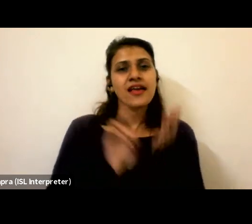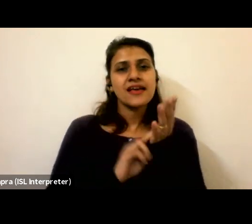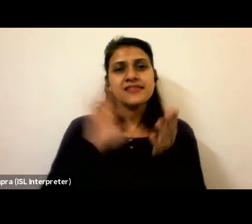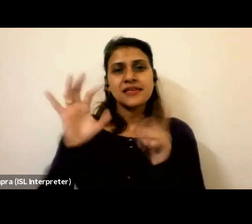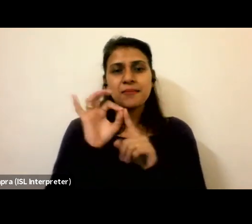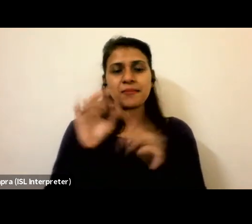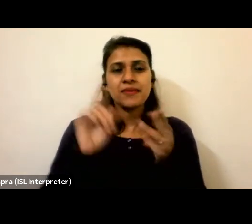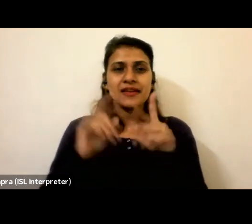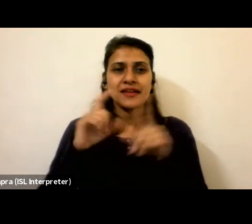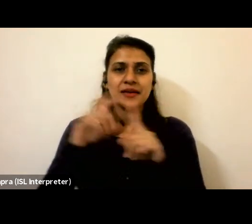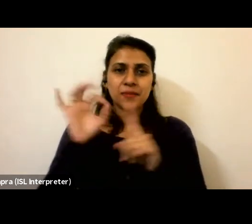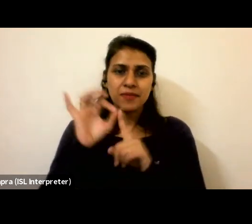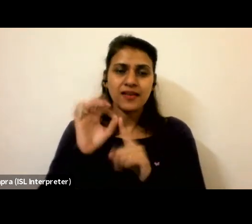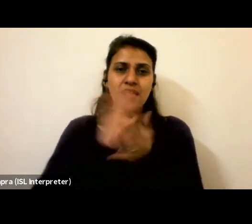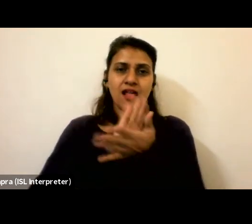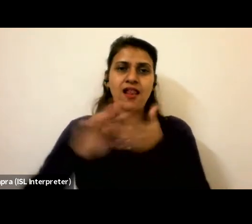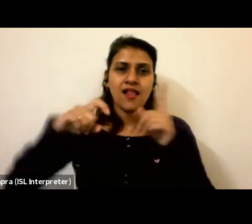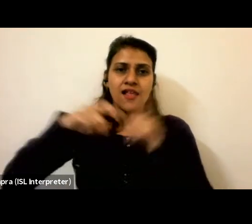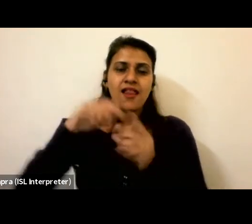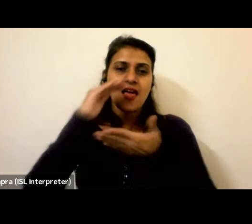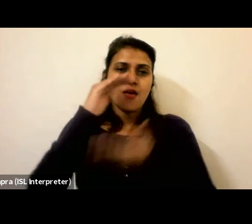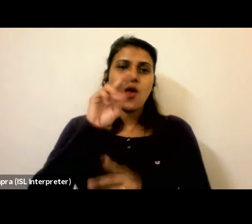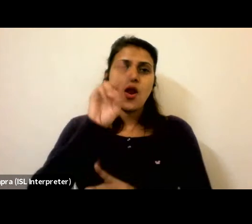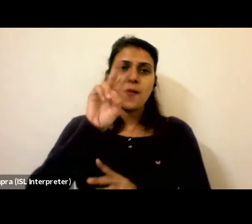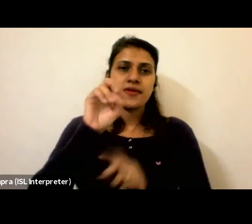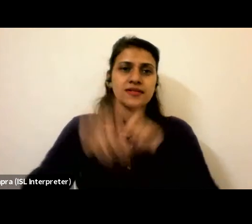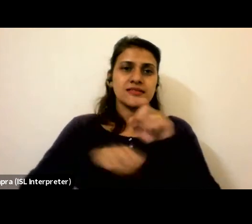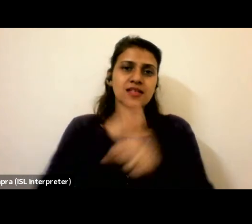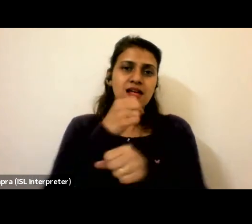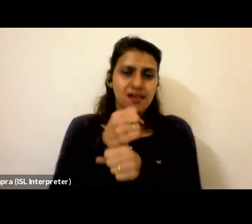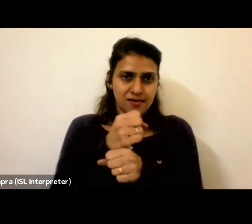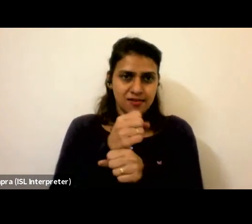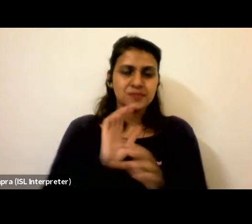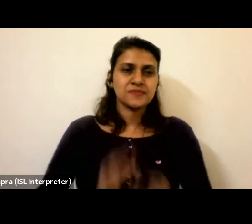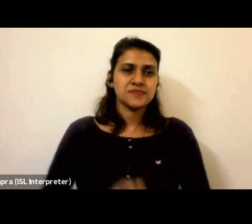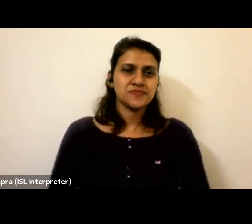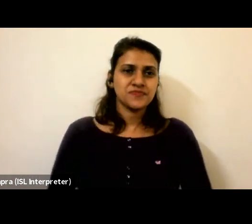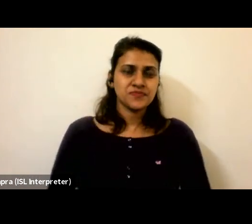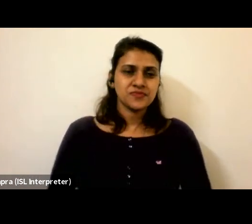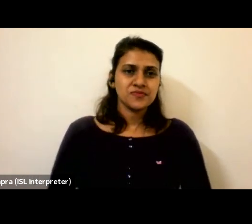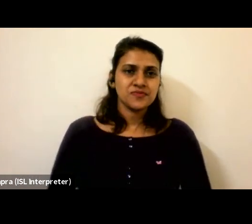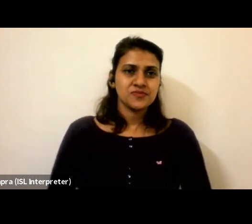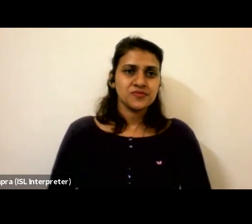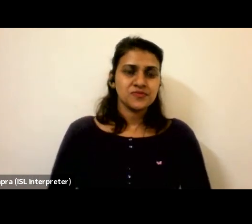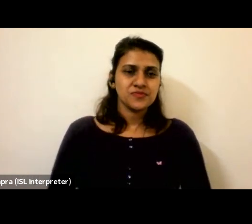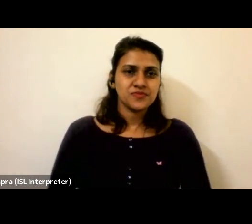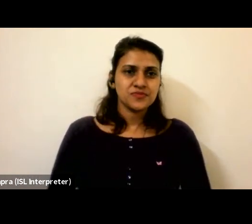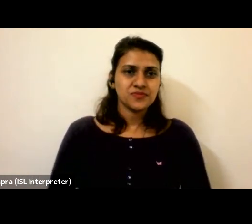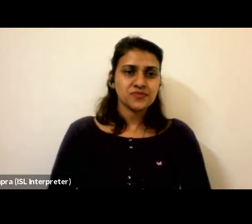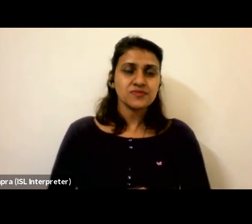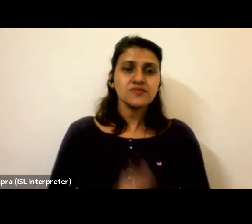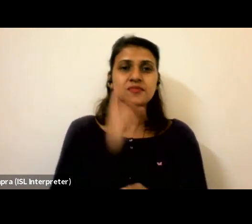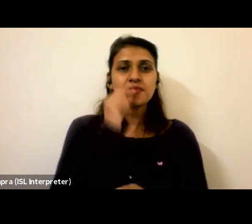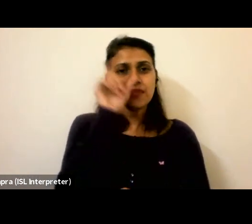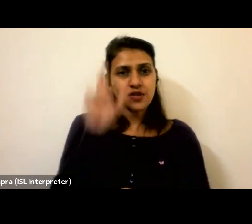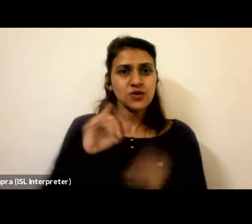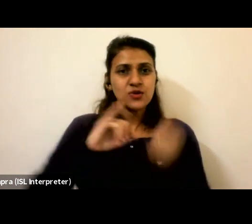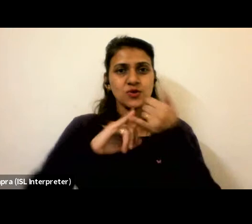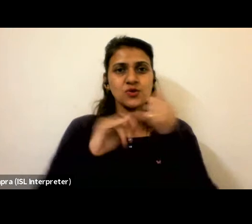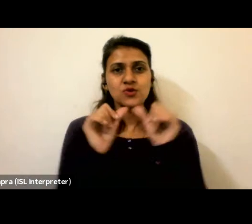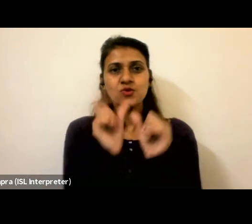Keller Awards. Ladies and gentlemen, we are joined by Mr. Saurabh Chandra,